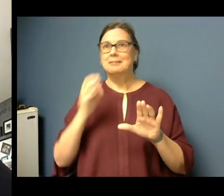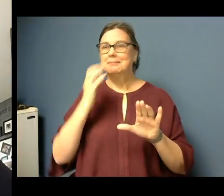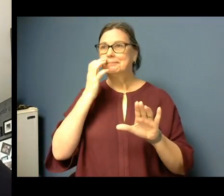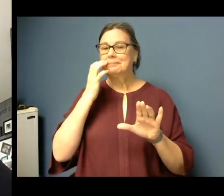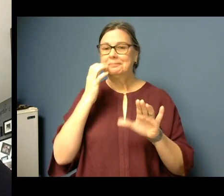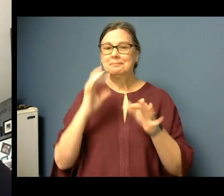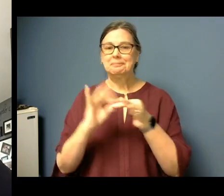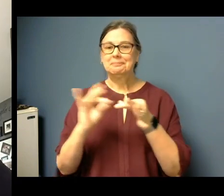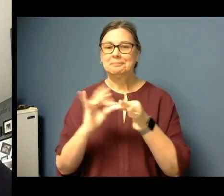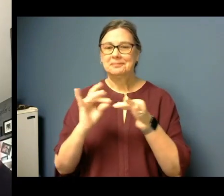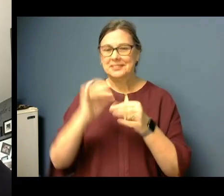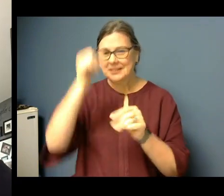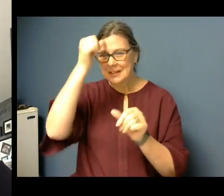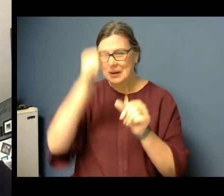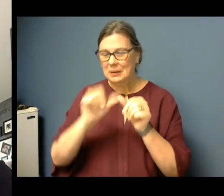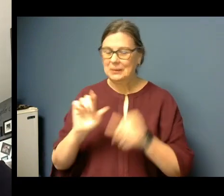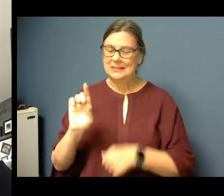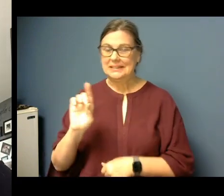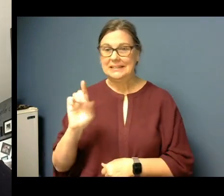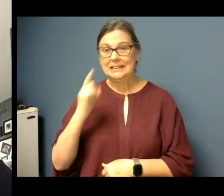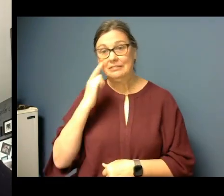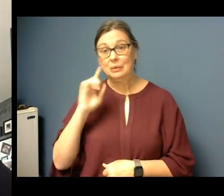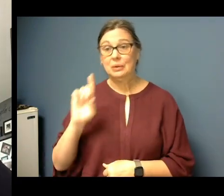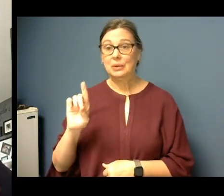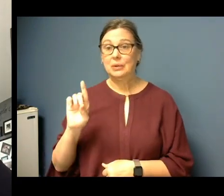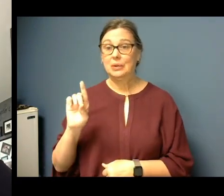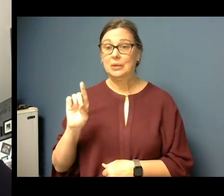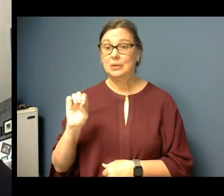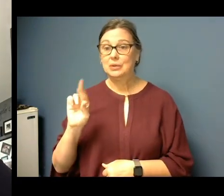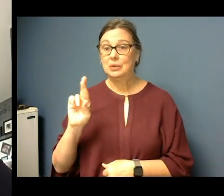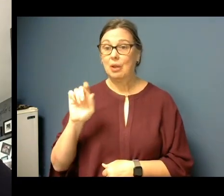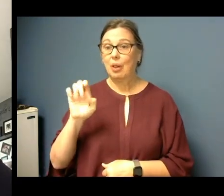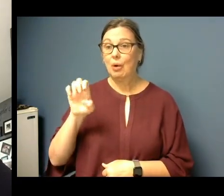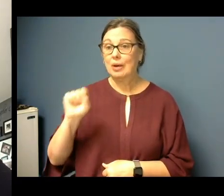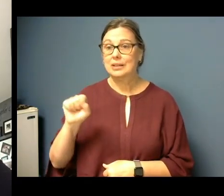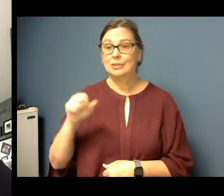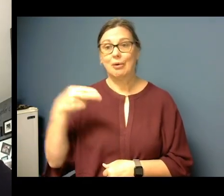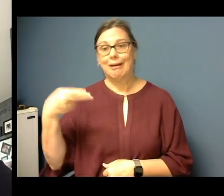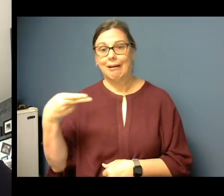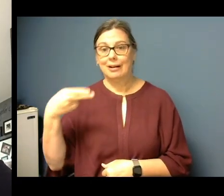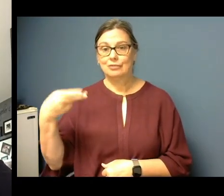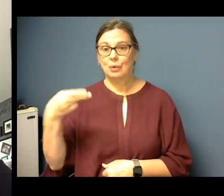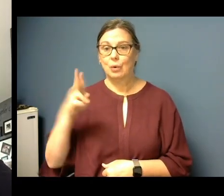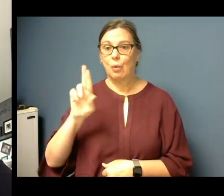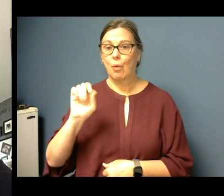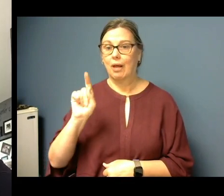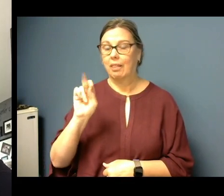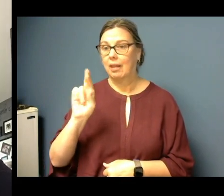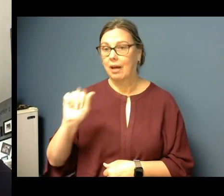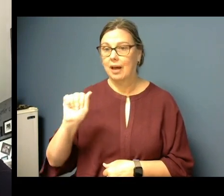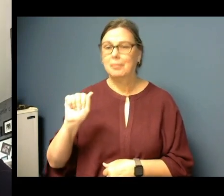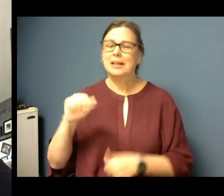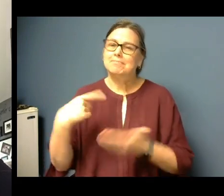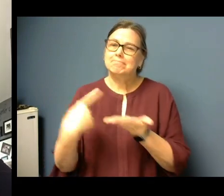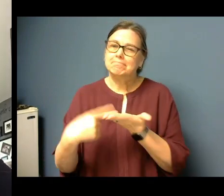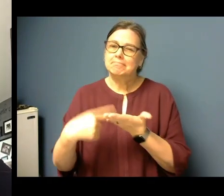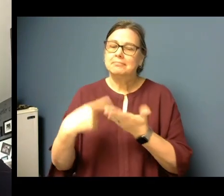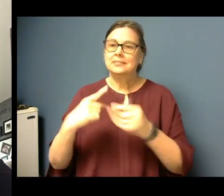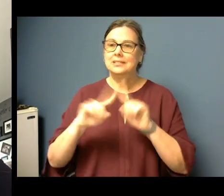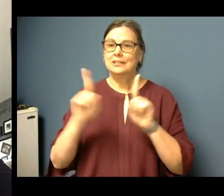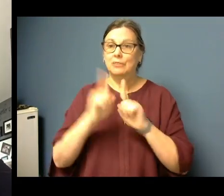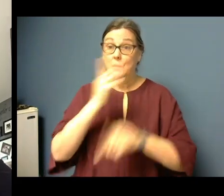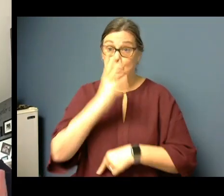is D for Dolores or H for Huerta. I can't remember, but Dolores Huerta's in there,